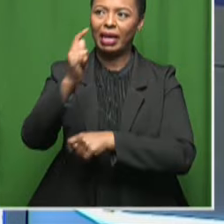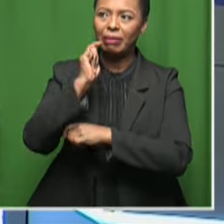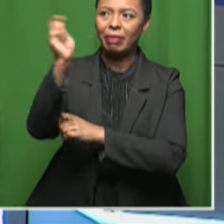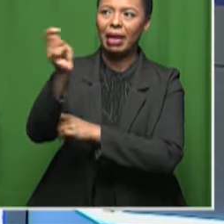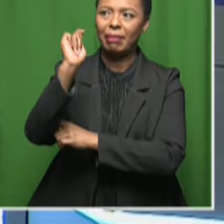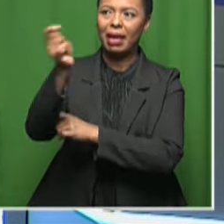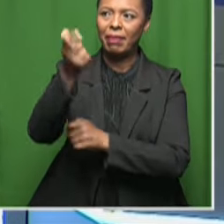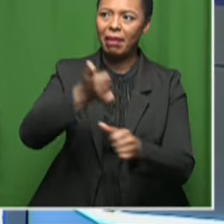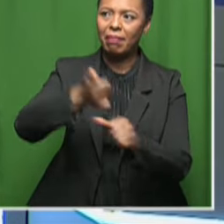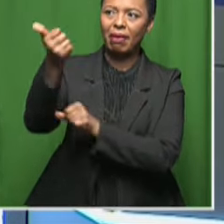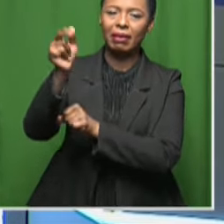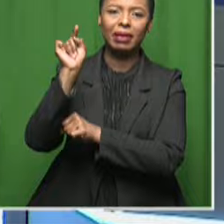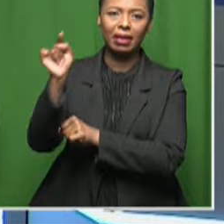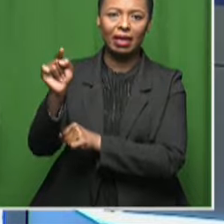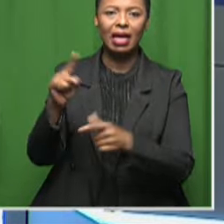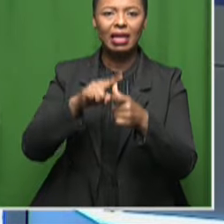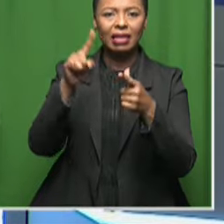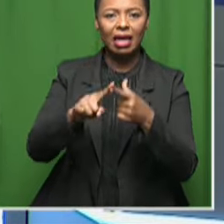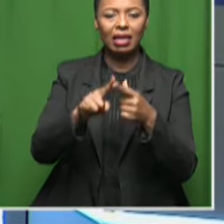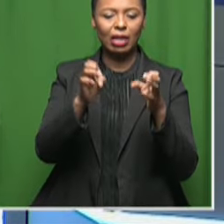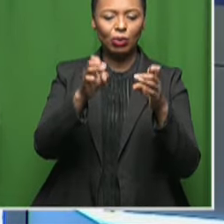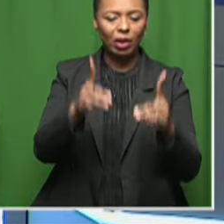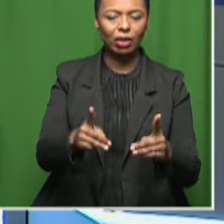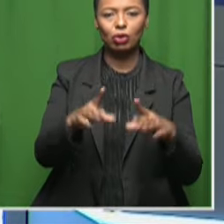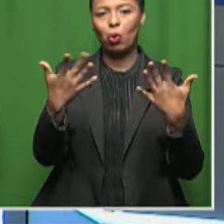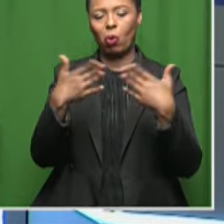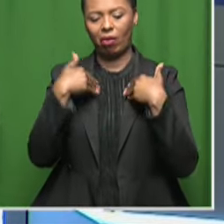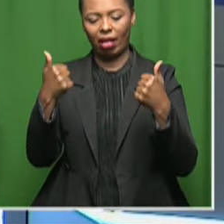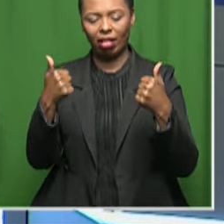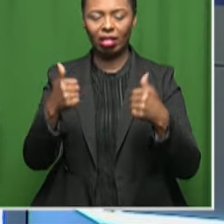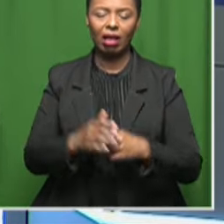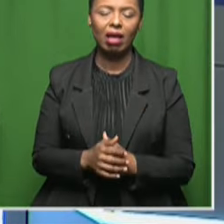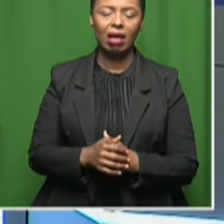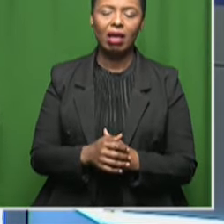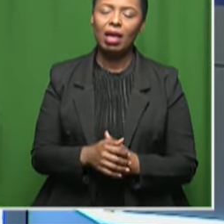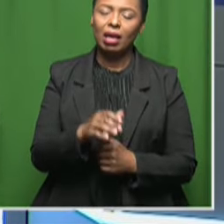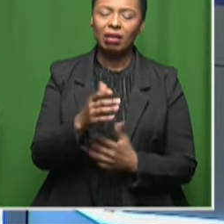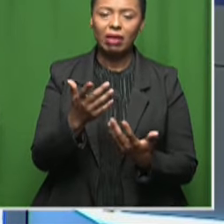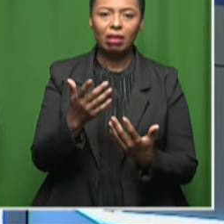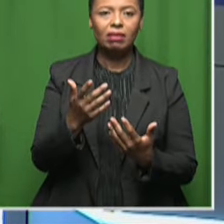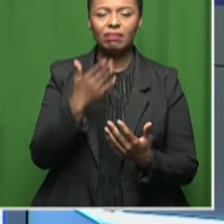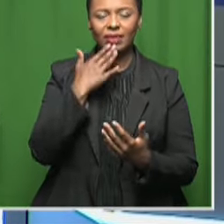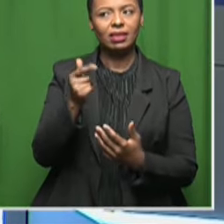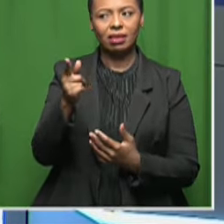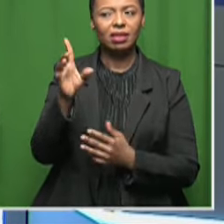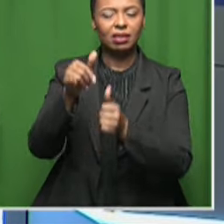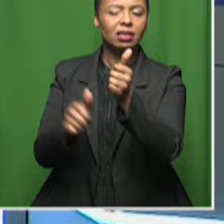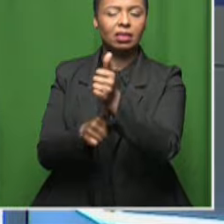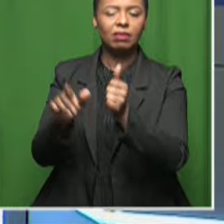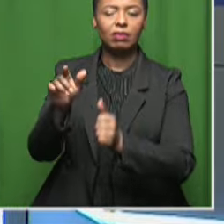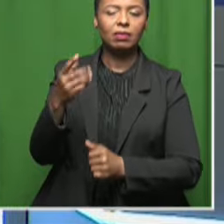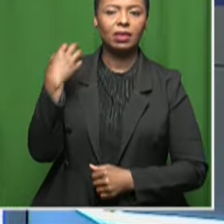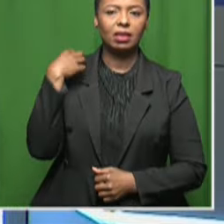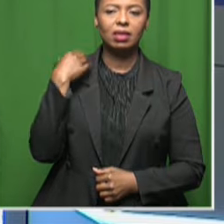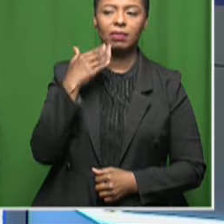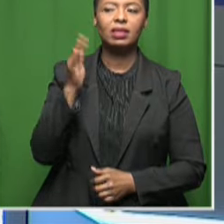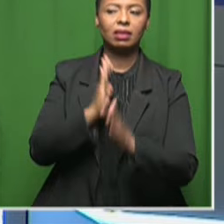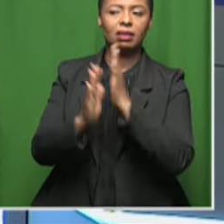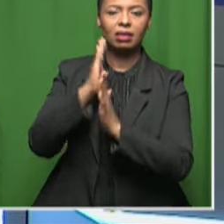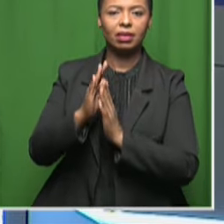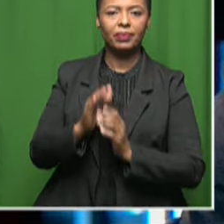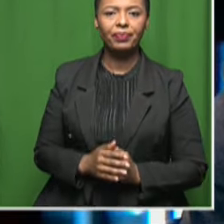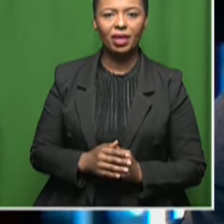on services such as education and health, for example. What does, and we can talk now, Deputy Minister, what does the consensus